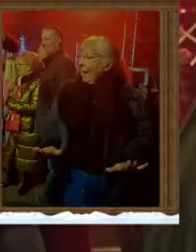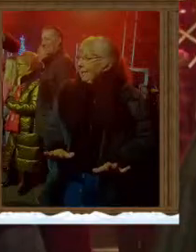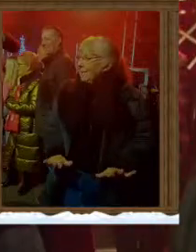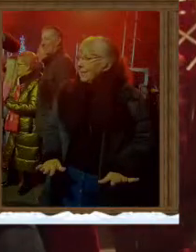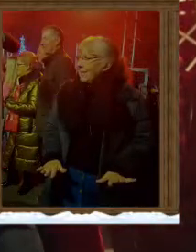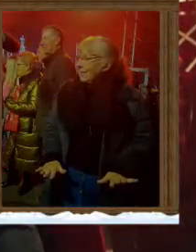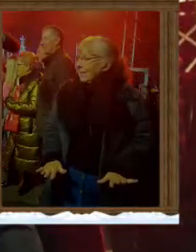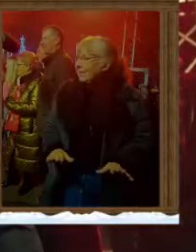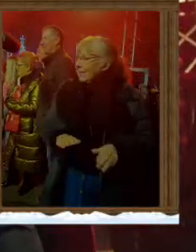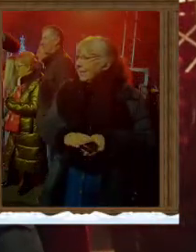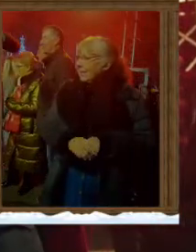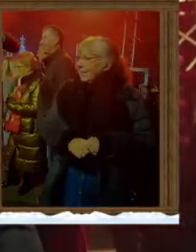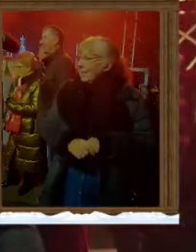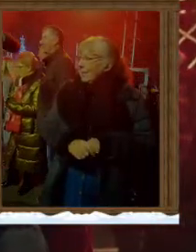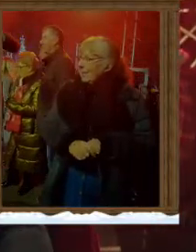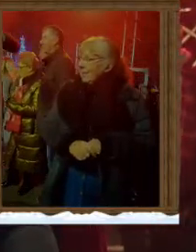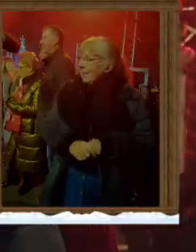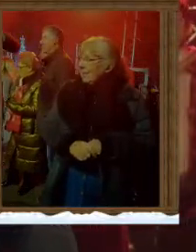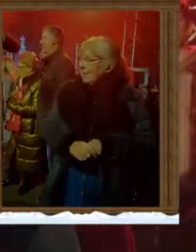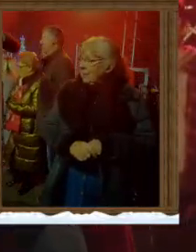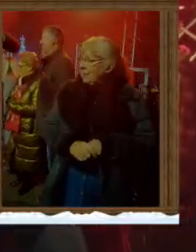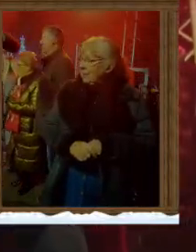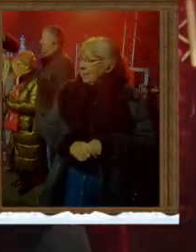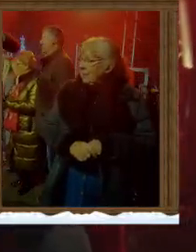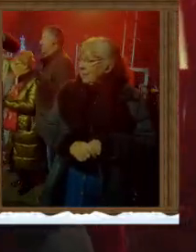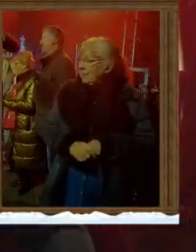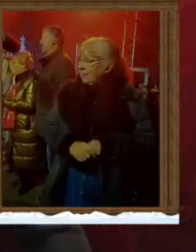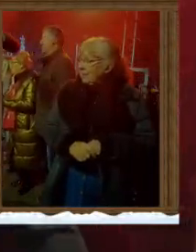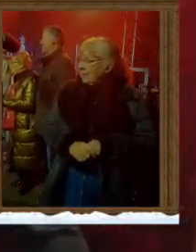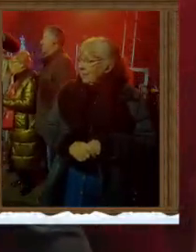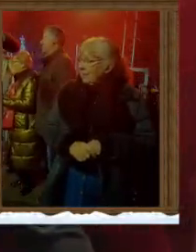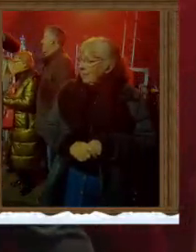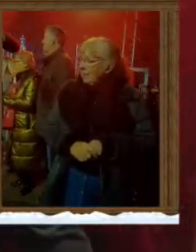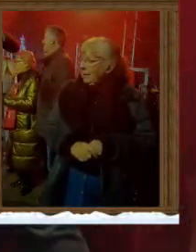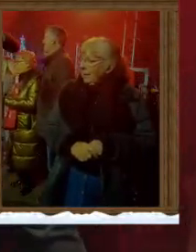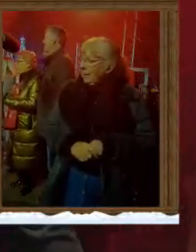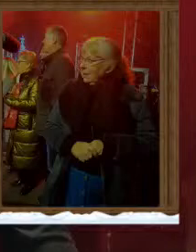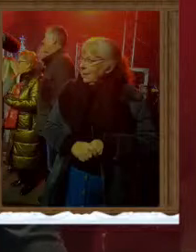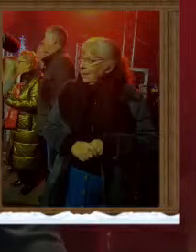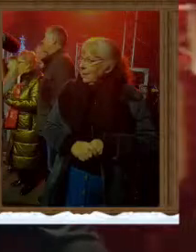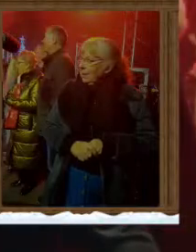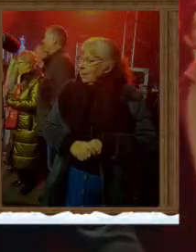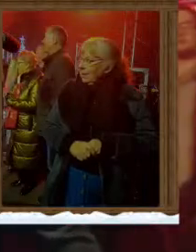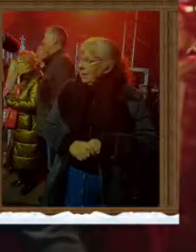going to be right here. No. You're going to be right here. Right here.